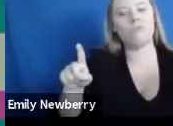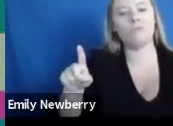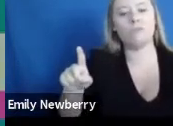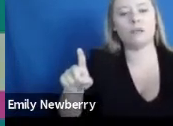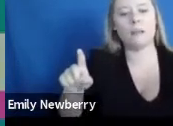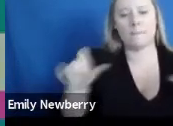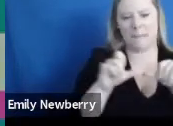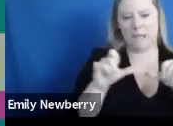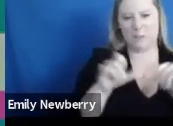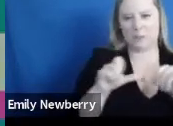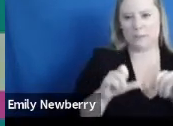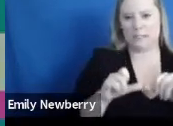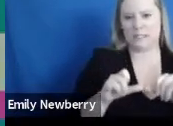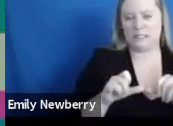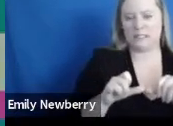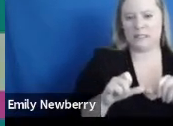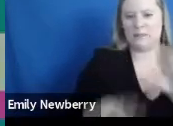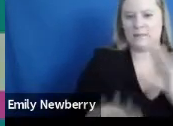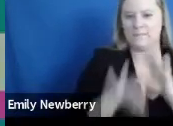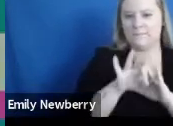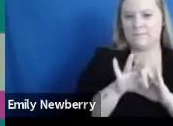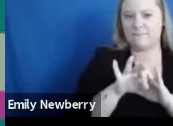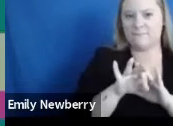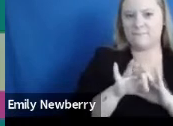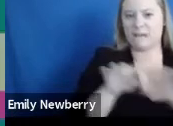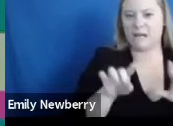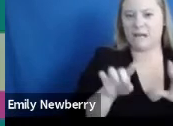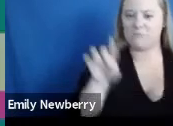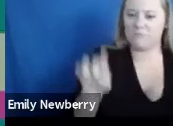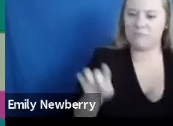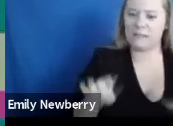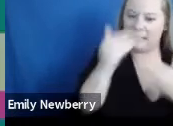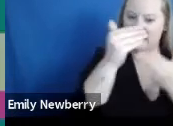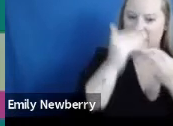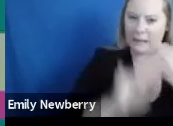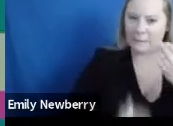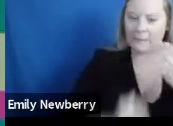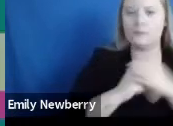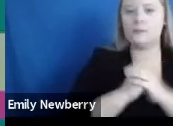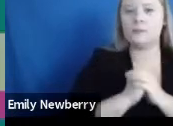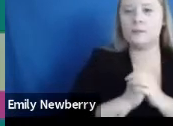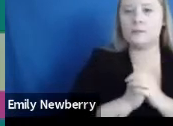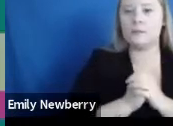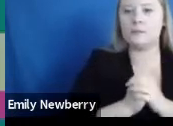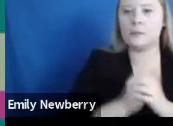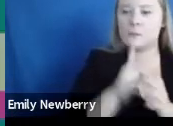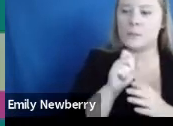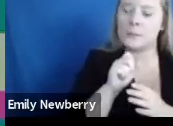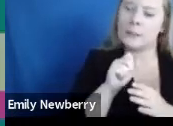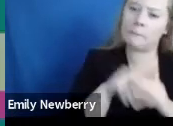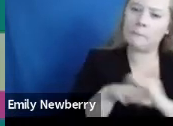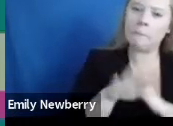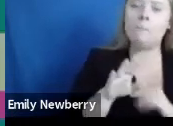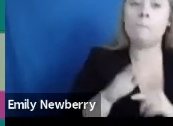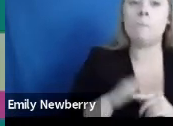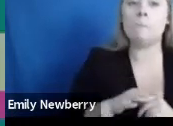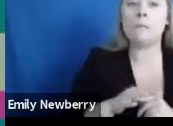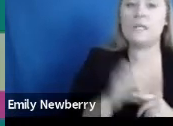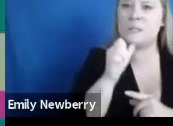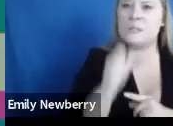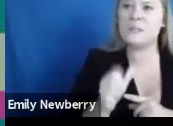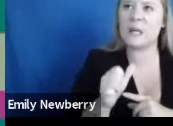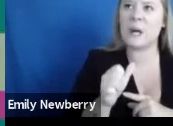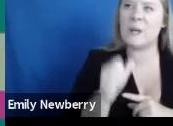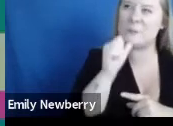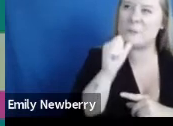measurements end up being that we find in the OSC database. So a lot of times these things get logged in and they're not necessarily